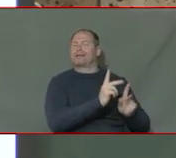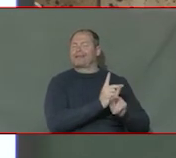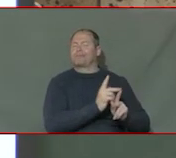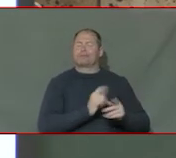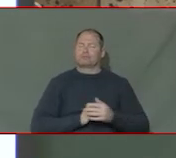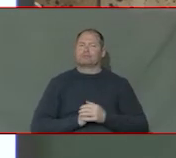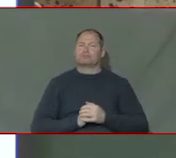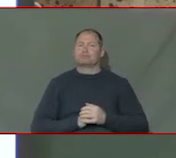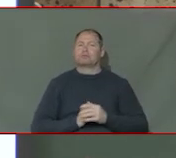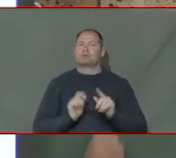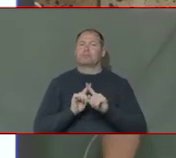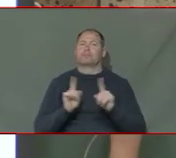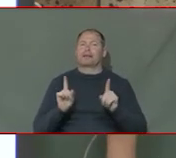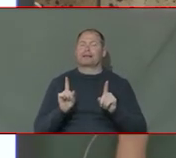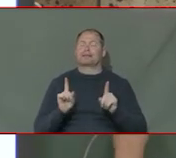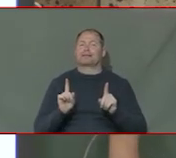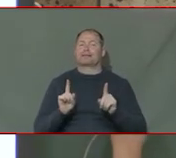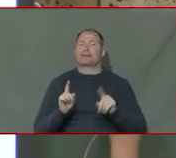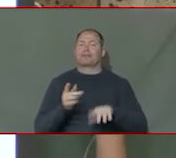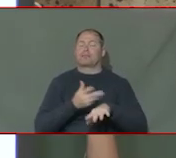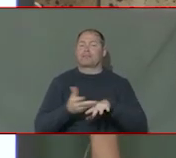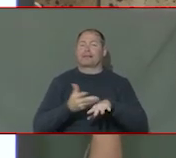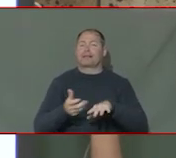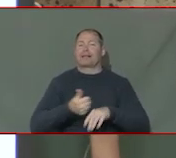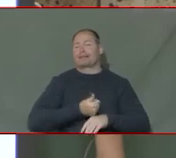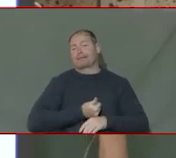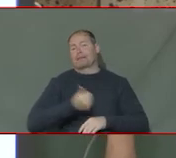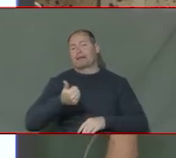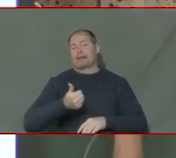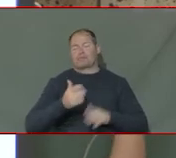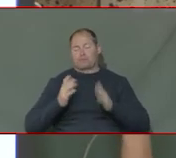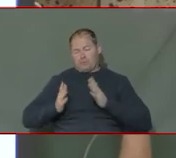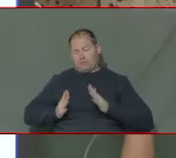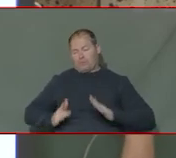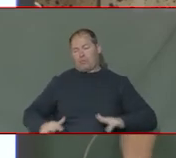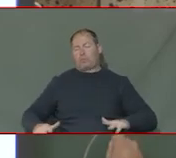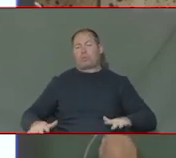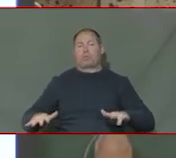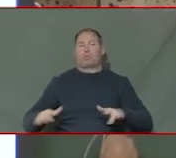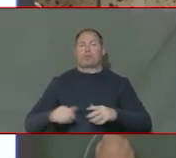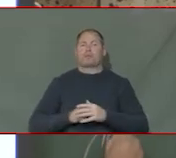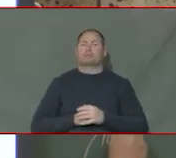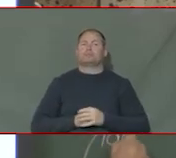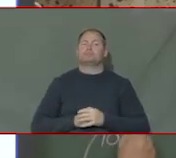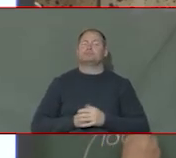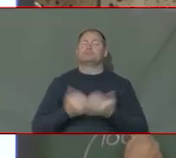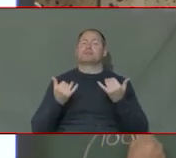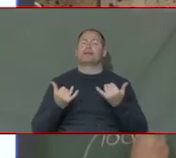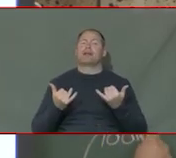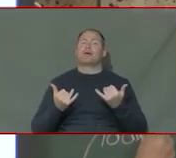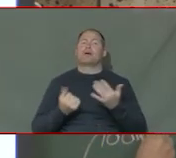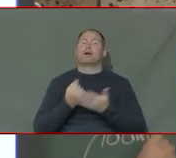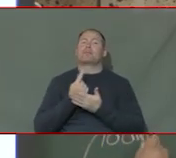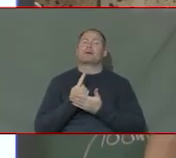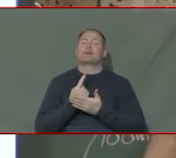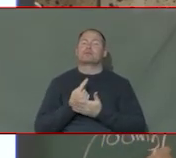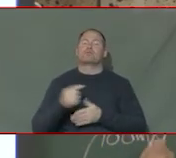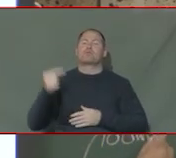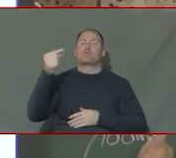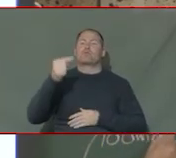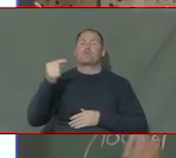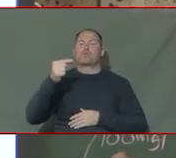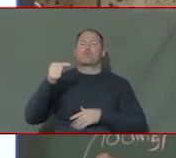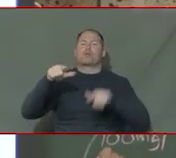of the liver here, and there the blood goes to the body, the rest of the body, what has happened now? The glucose levels